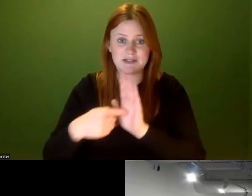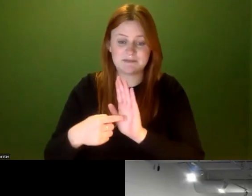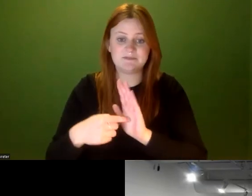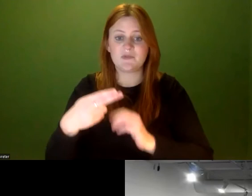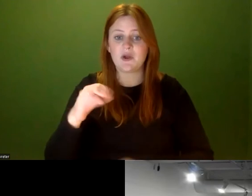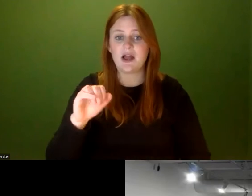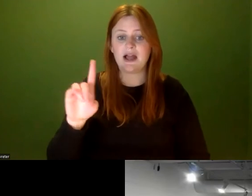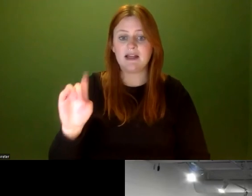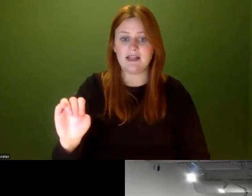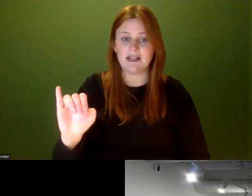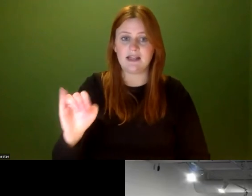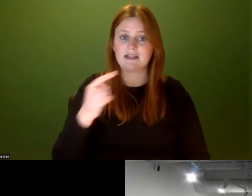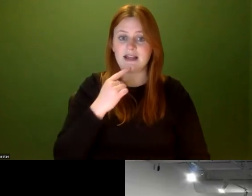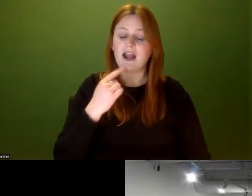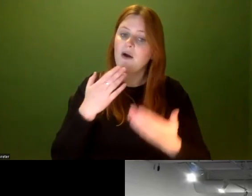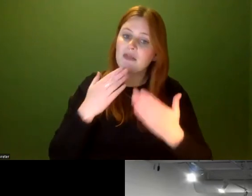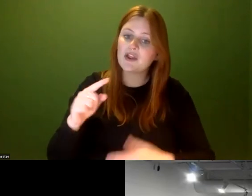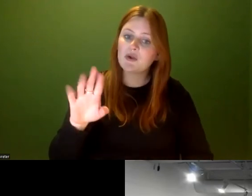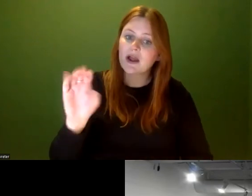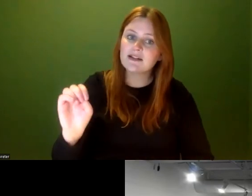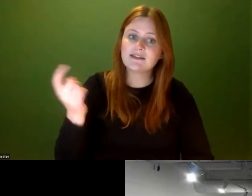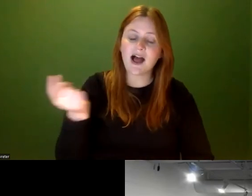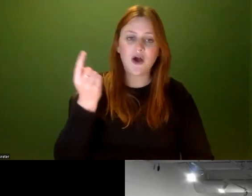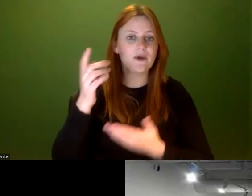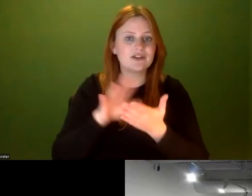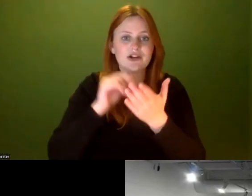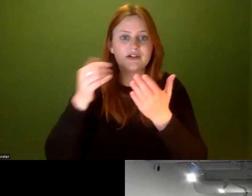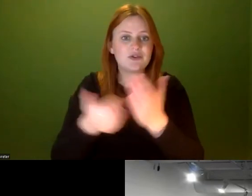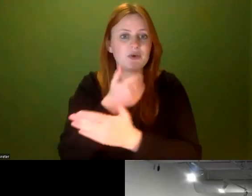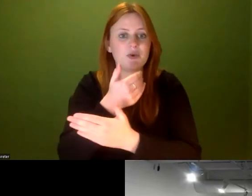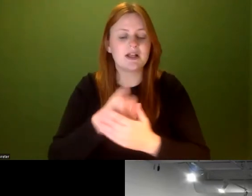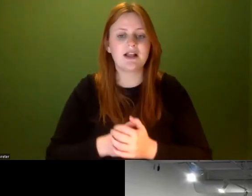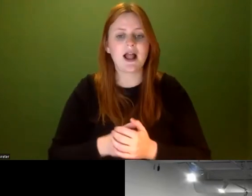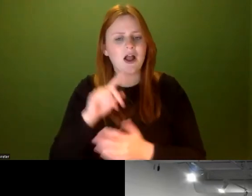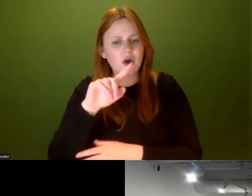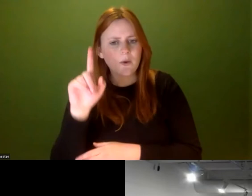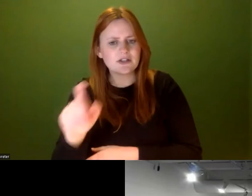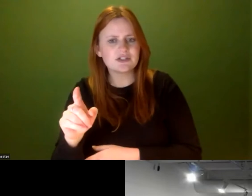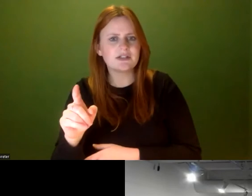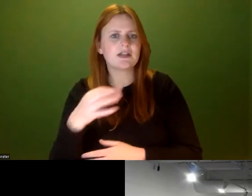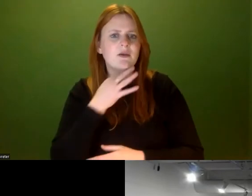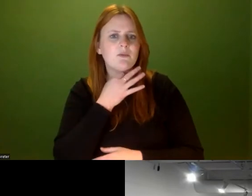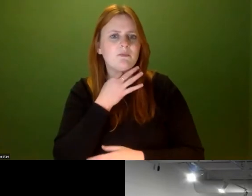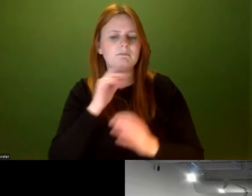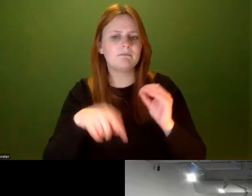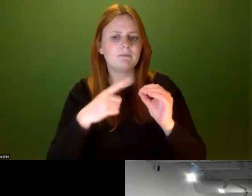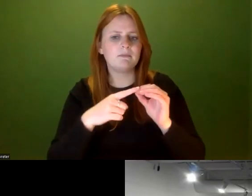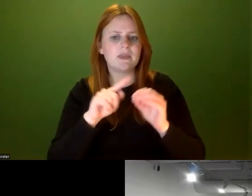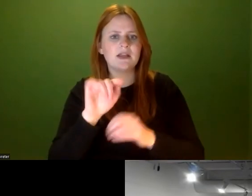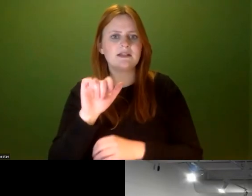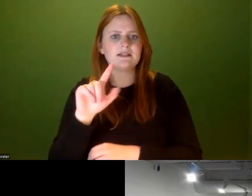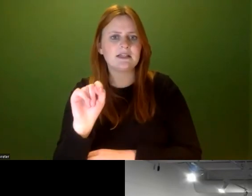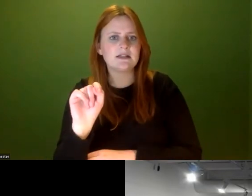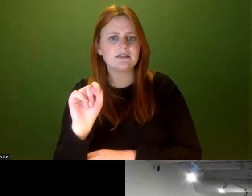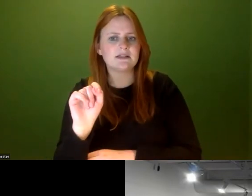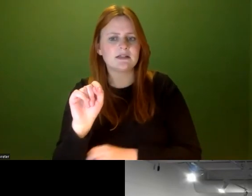said, "Thanks, Grace. I always learn something new. Question, I'm wondering about the tilt upwards at the joints in all